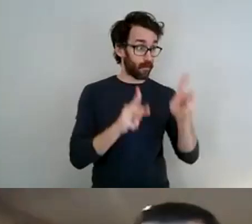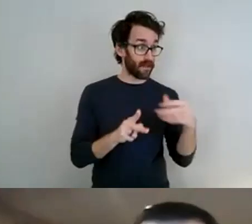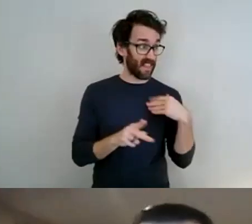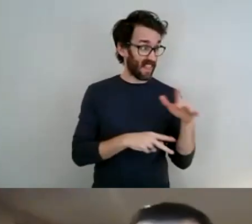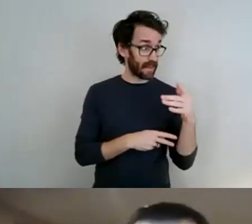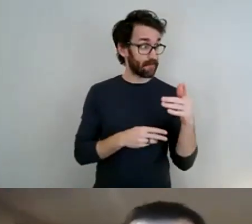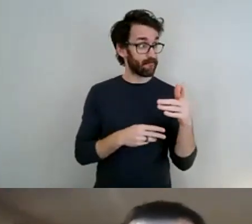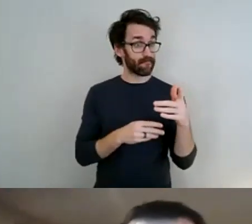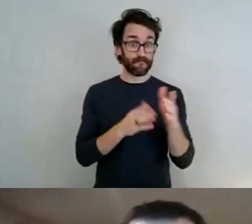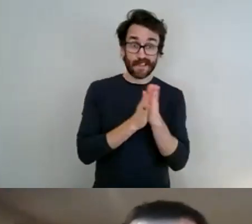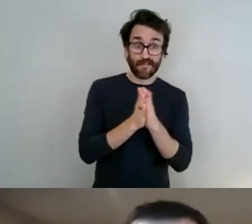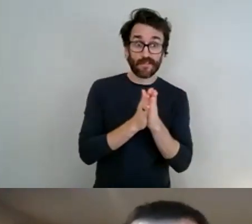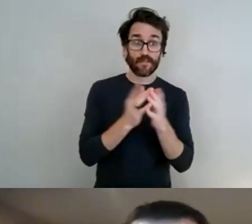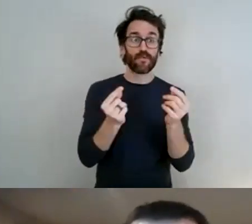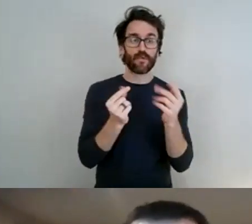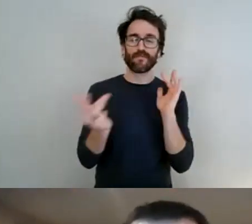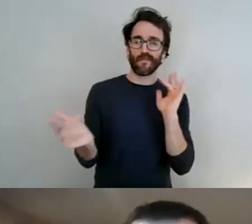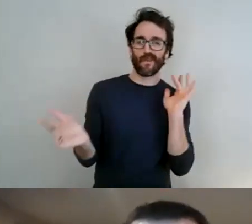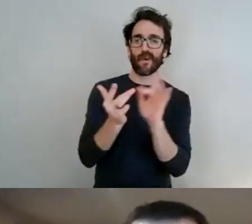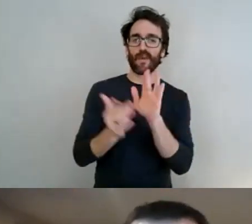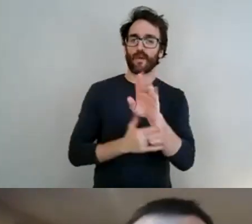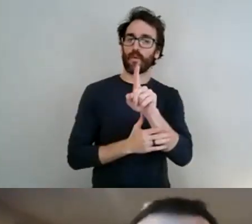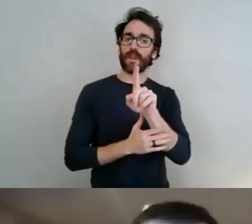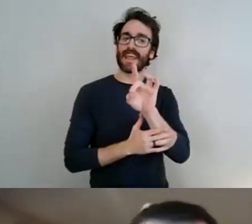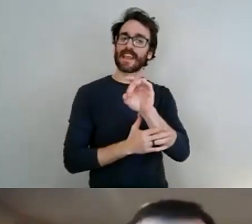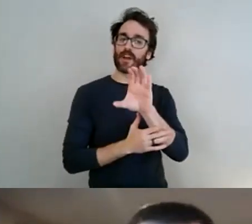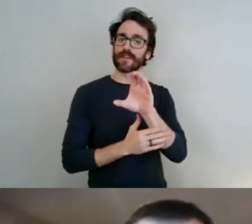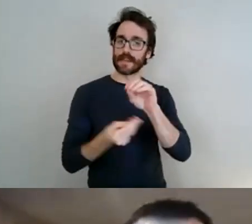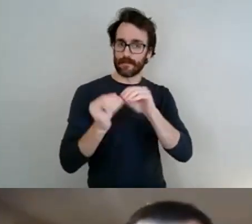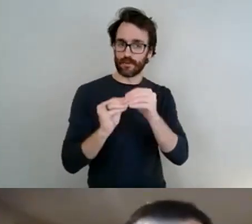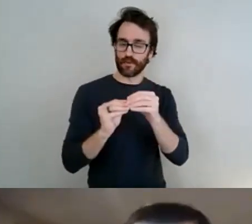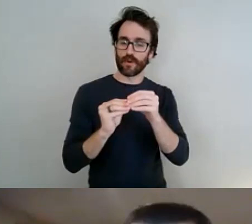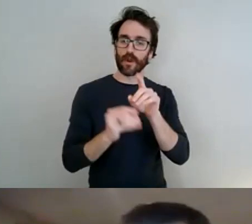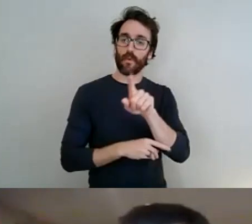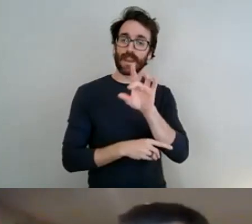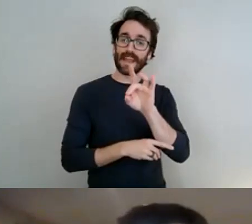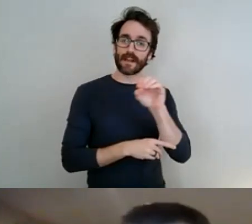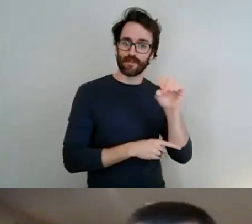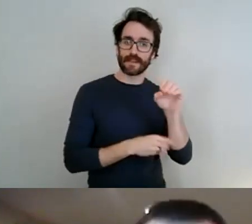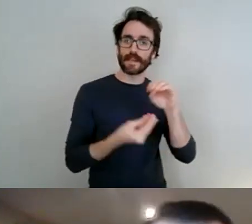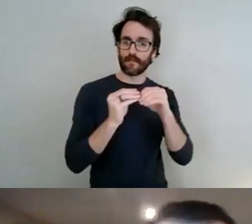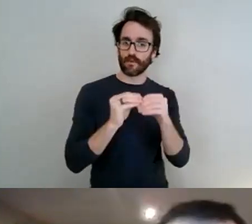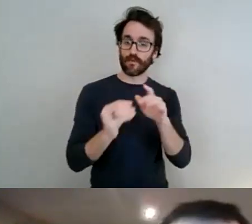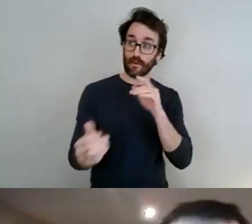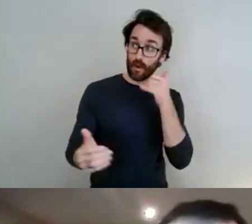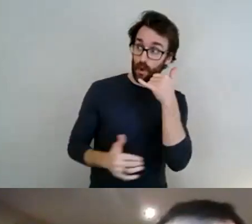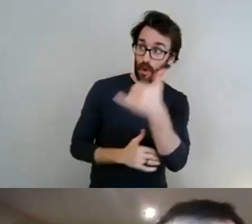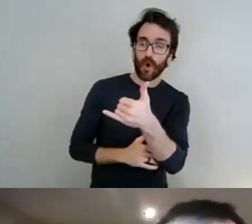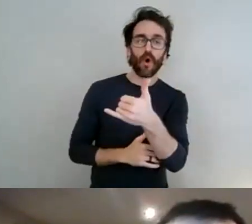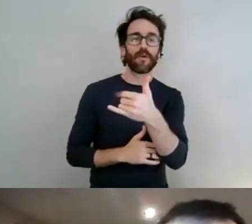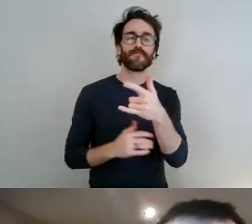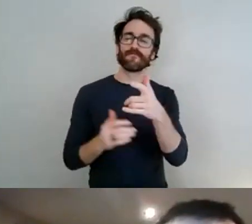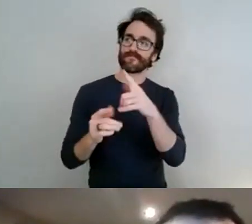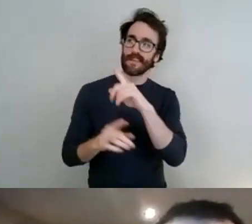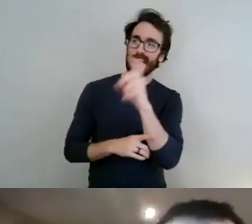particular questions to call your 1-800 number. Yeah, sure. Okay, yes, perfect. Yep. And